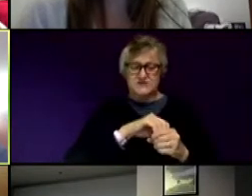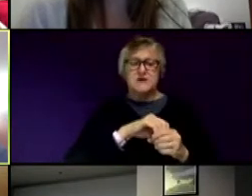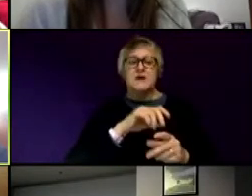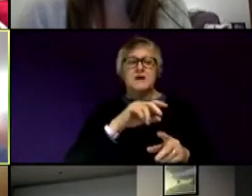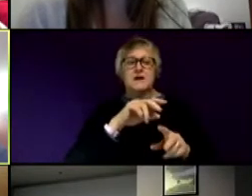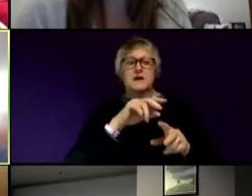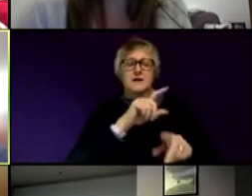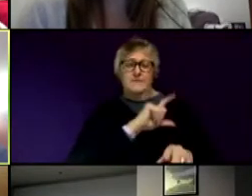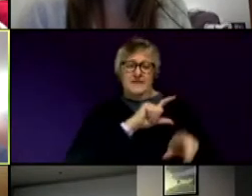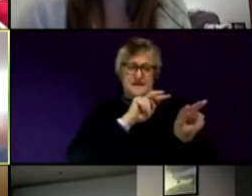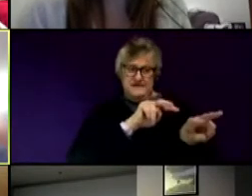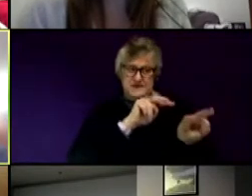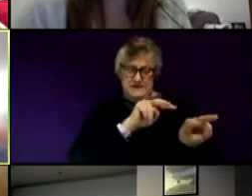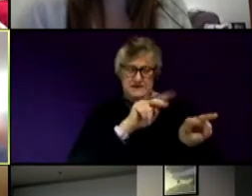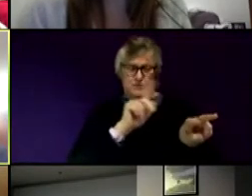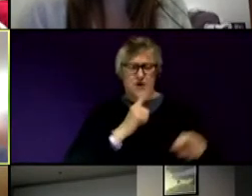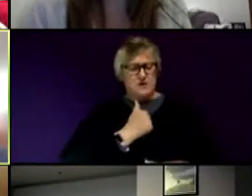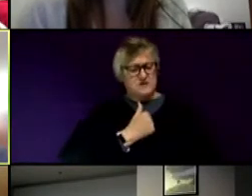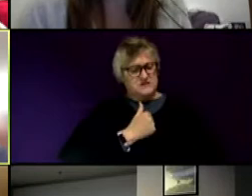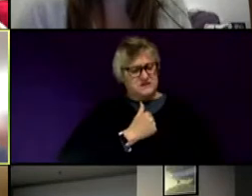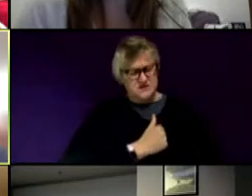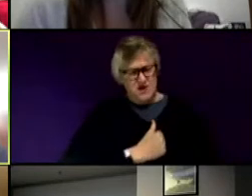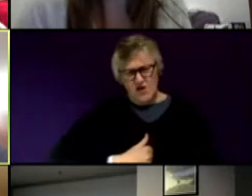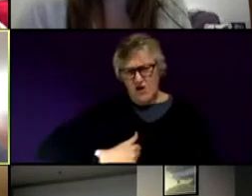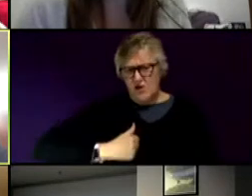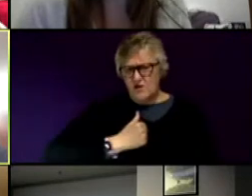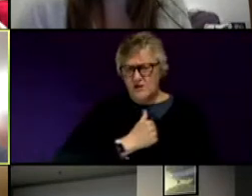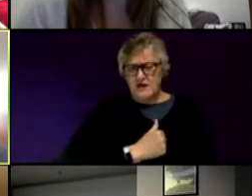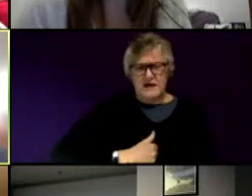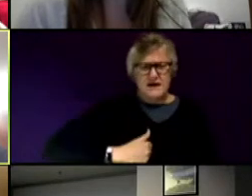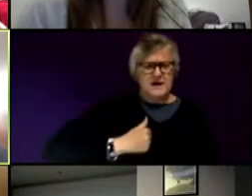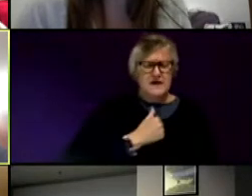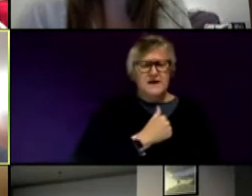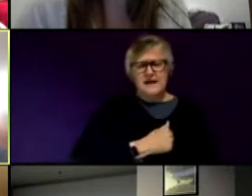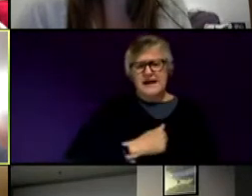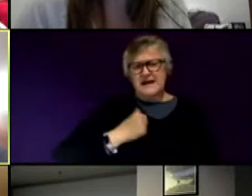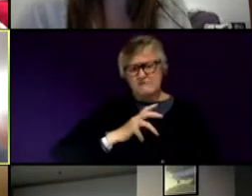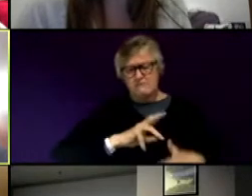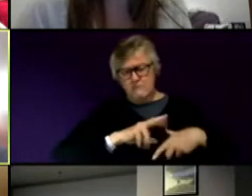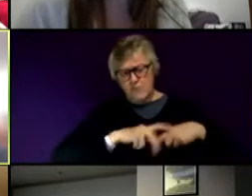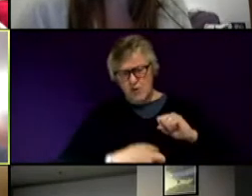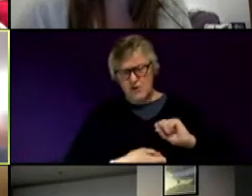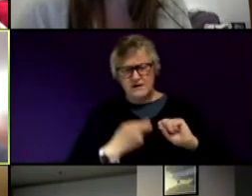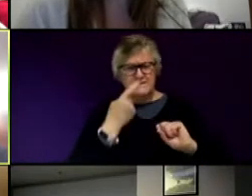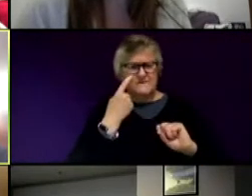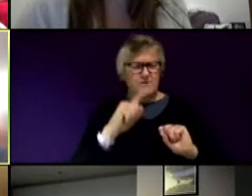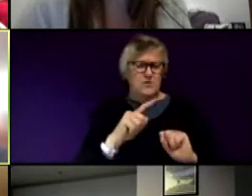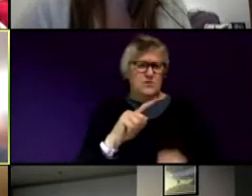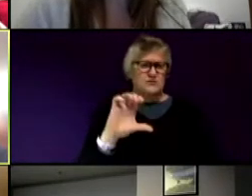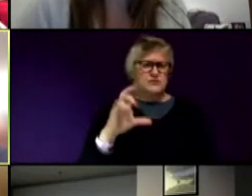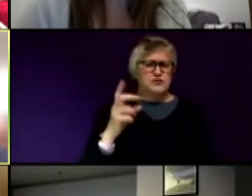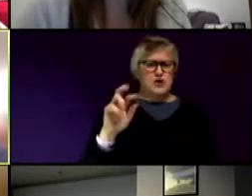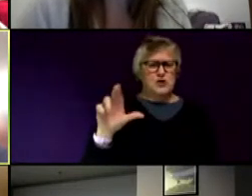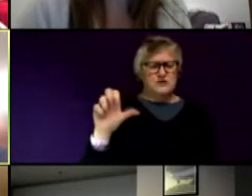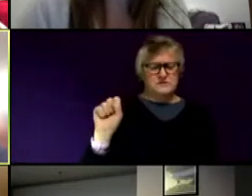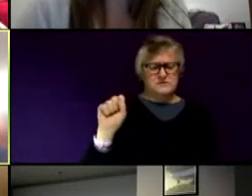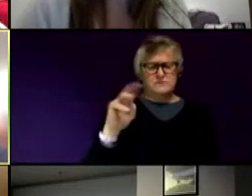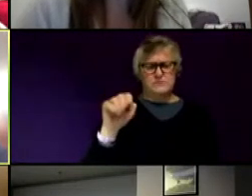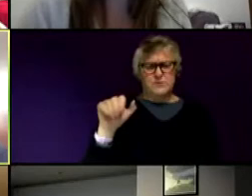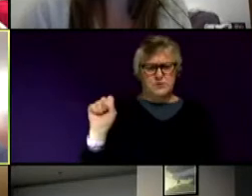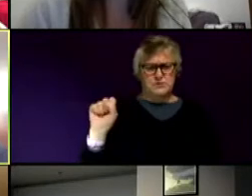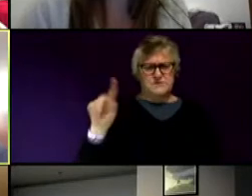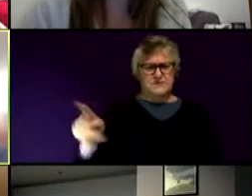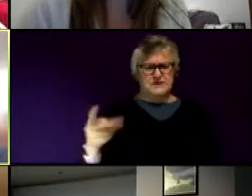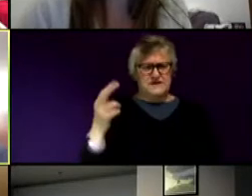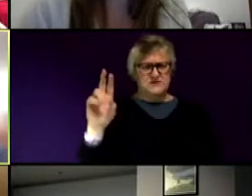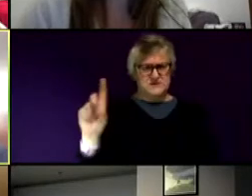in sorrow for the mourning of former Portland Chief of Police Charles Moose, PhD. Our prayers and thoughts are with